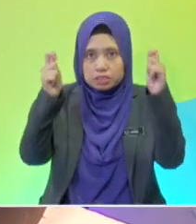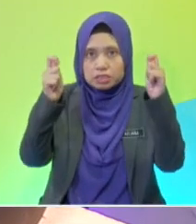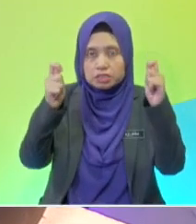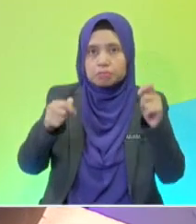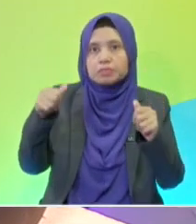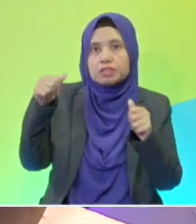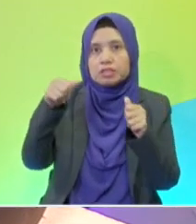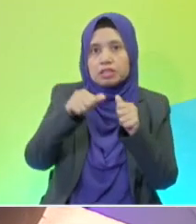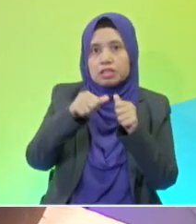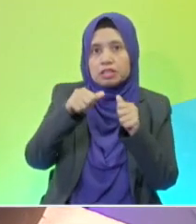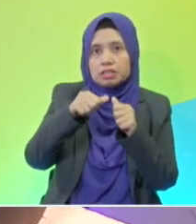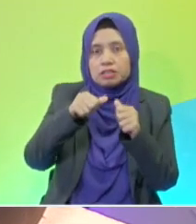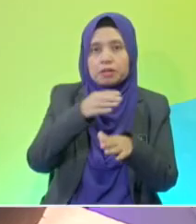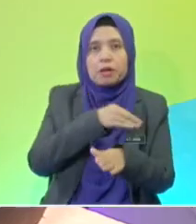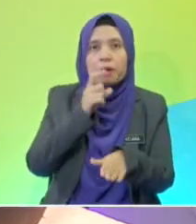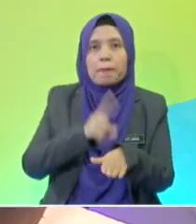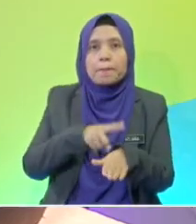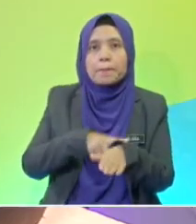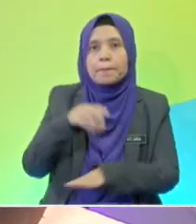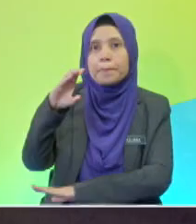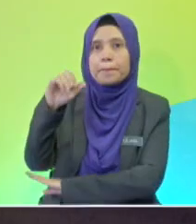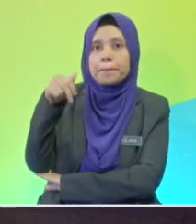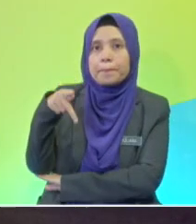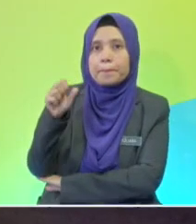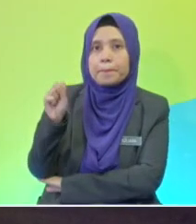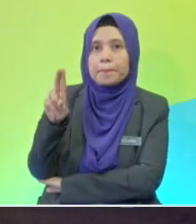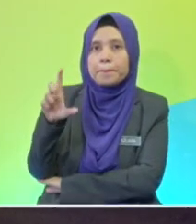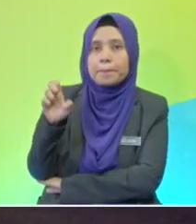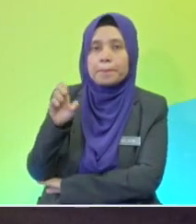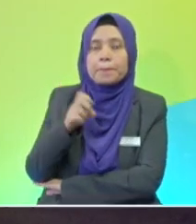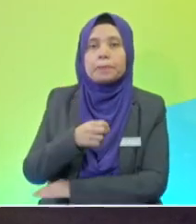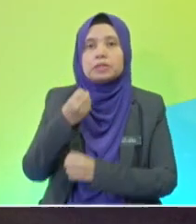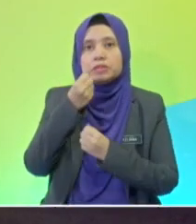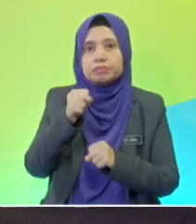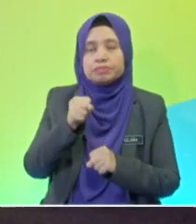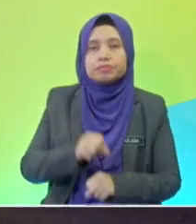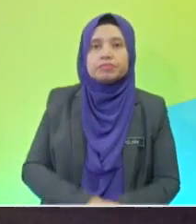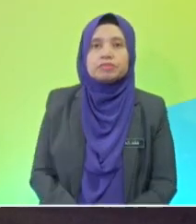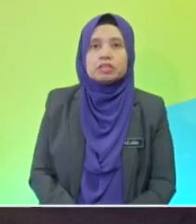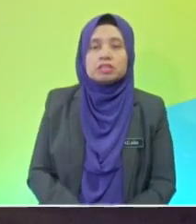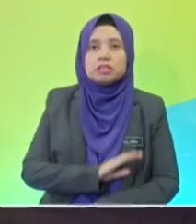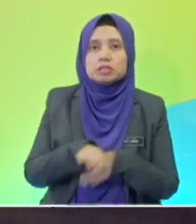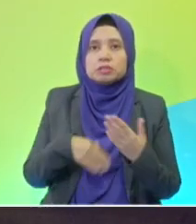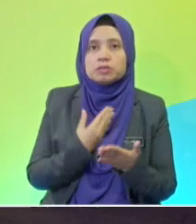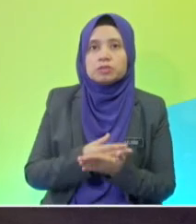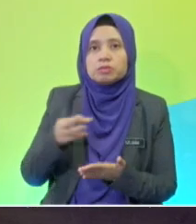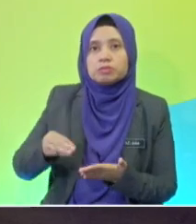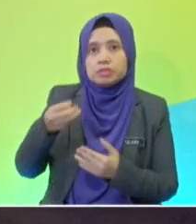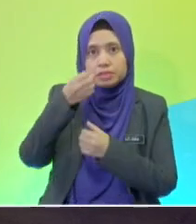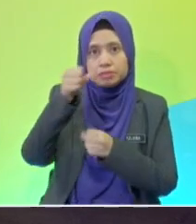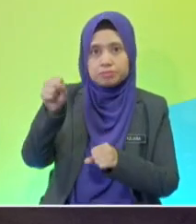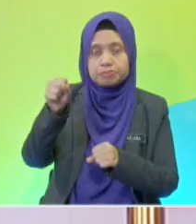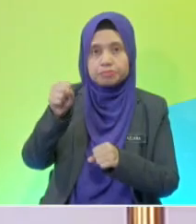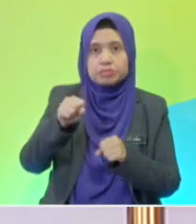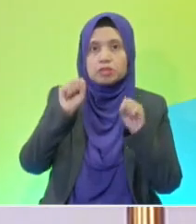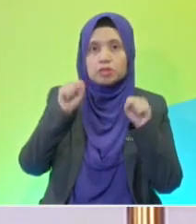instructions about making a time capsule. Alright, so okay, people still at home, related to time capsule. Alright, people at home, listen carefully as well, so you